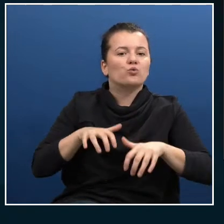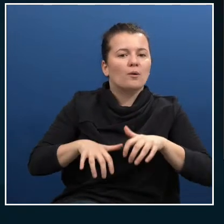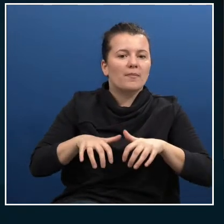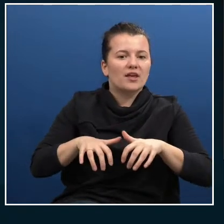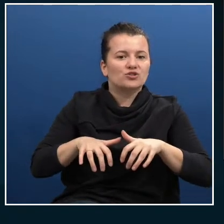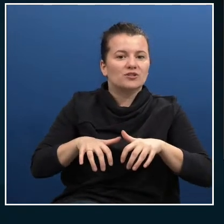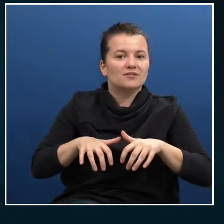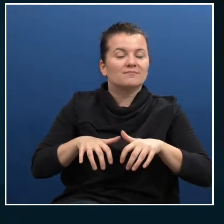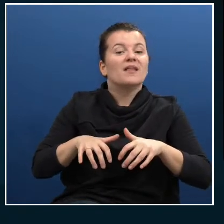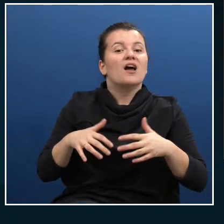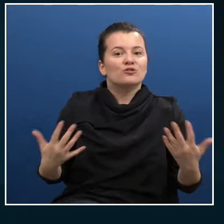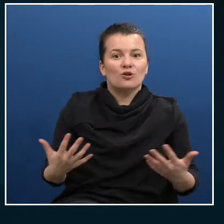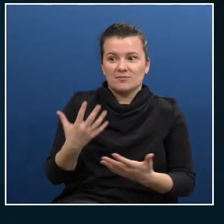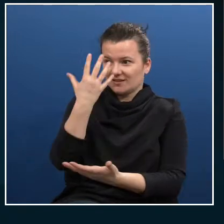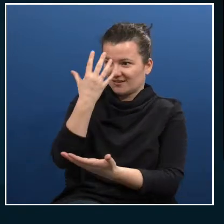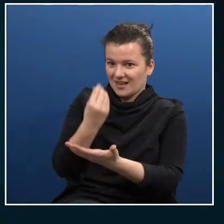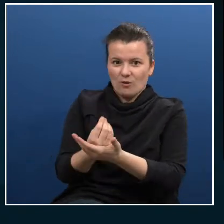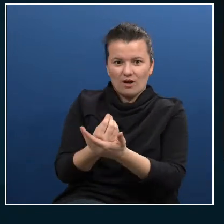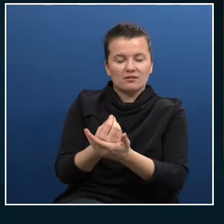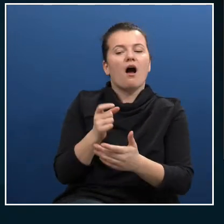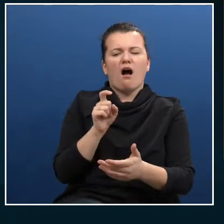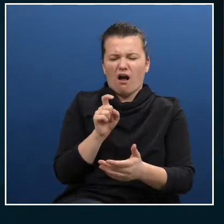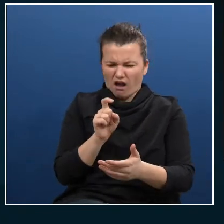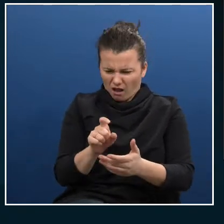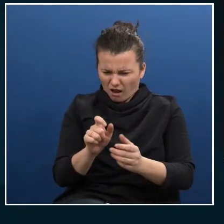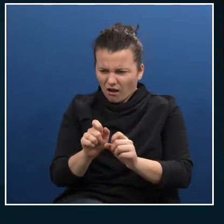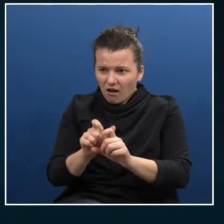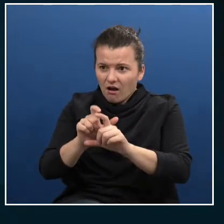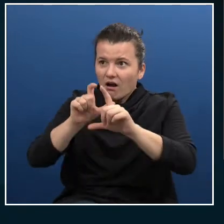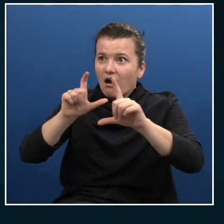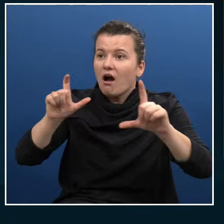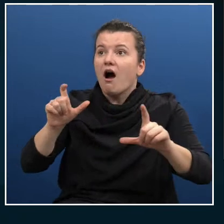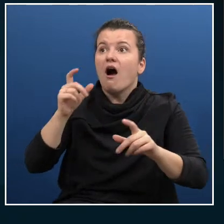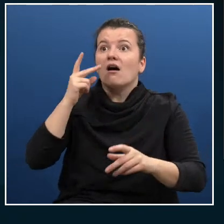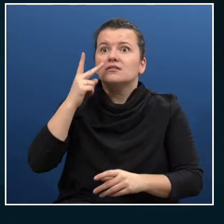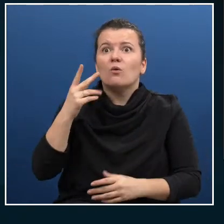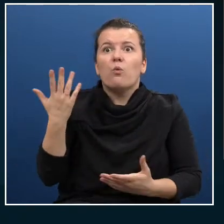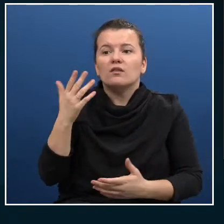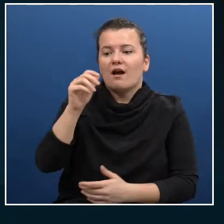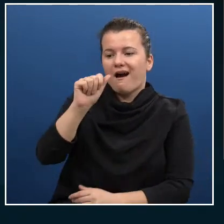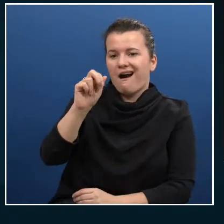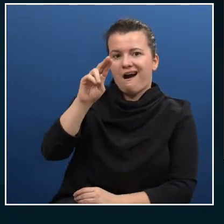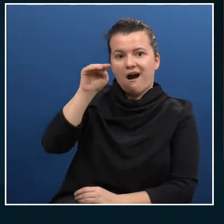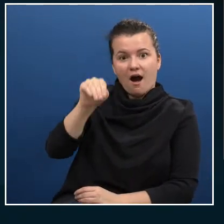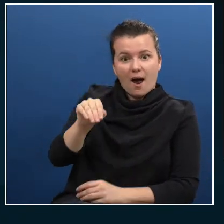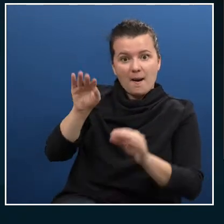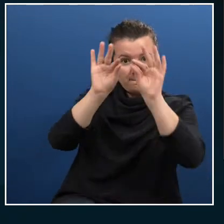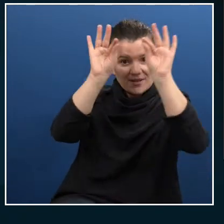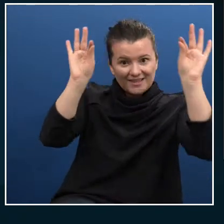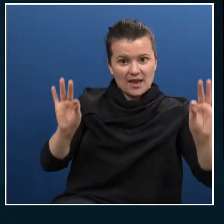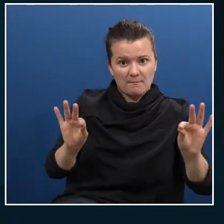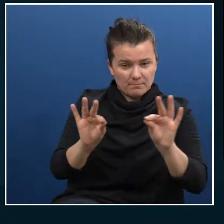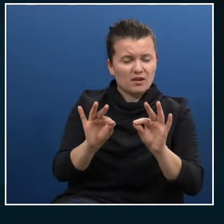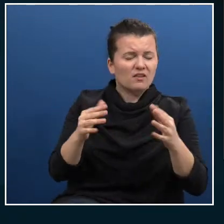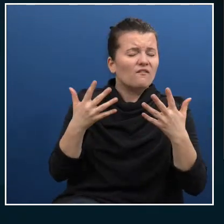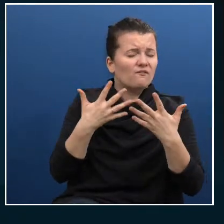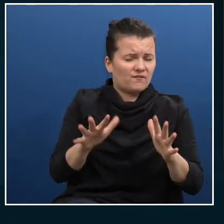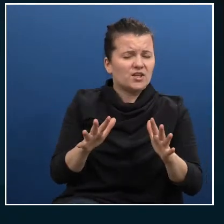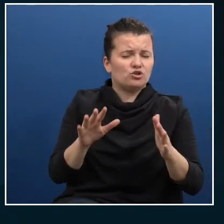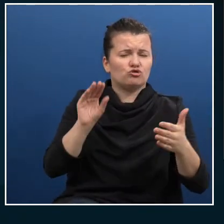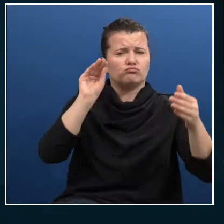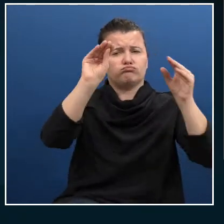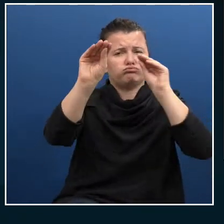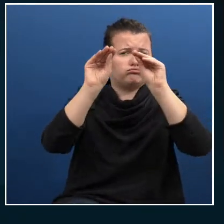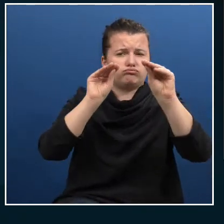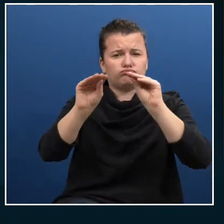download page that shows you not only the ARM template that is already pre-created with all the information